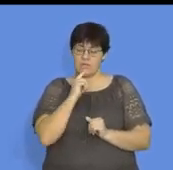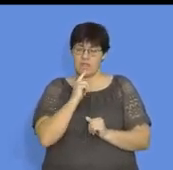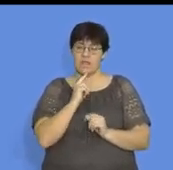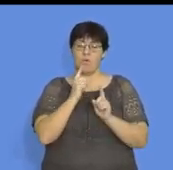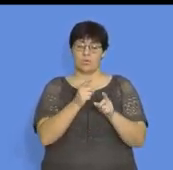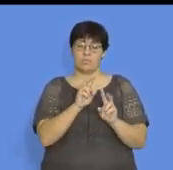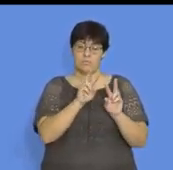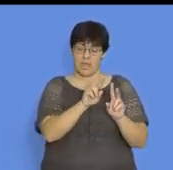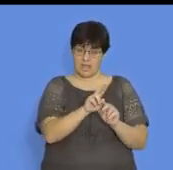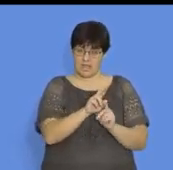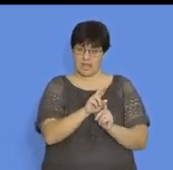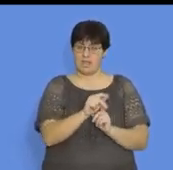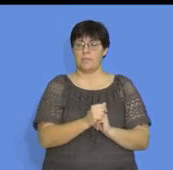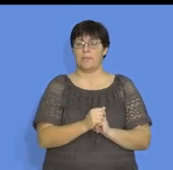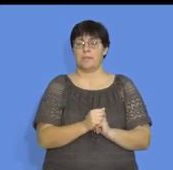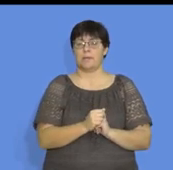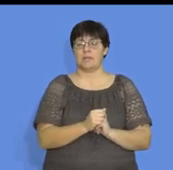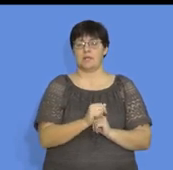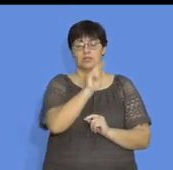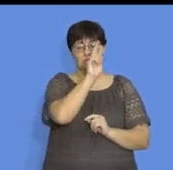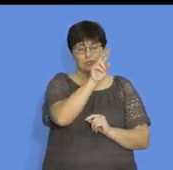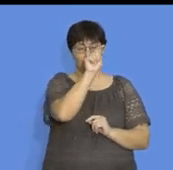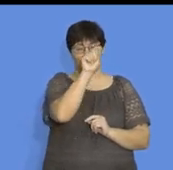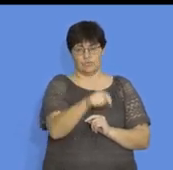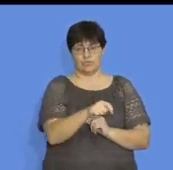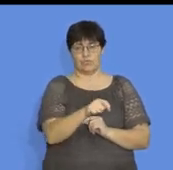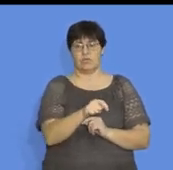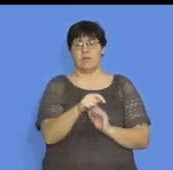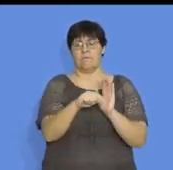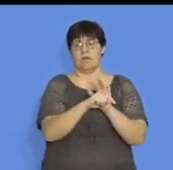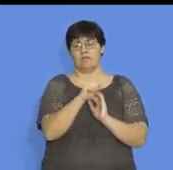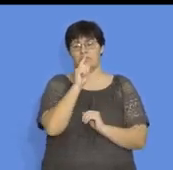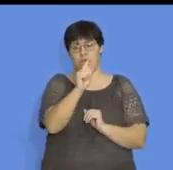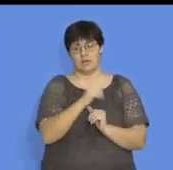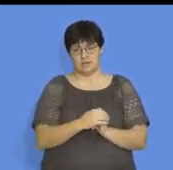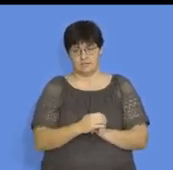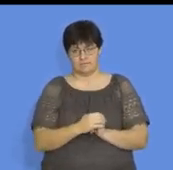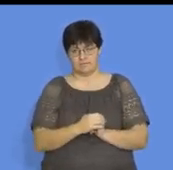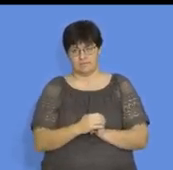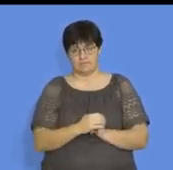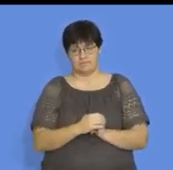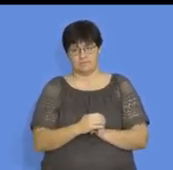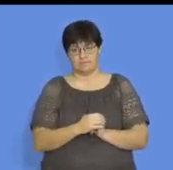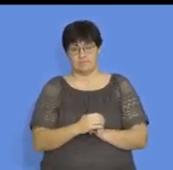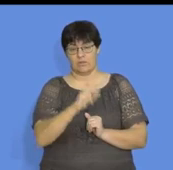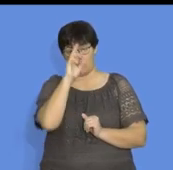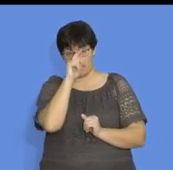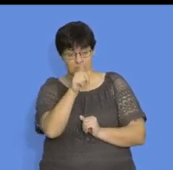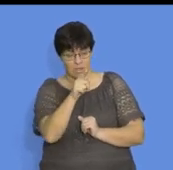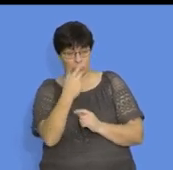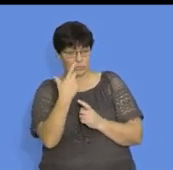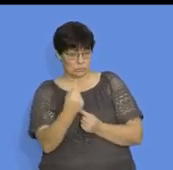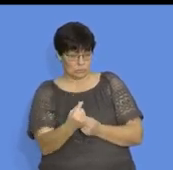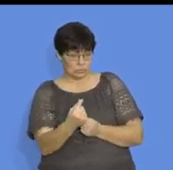my ordered pair for now will then be the 2 and the minus 1 there. Remember